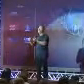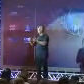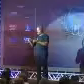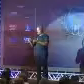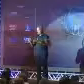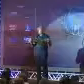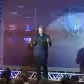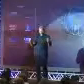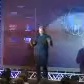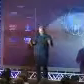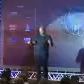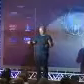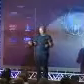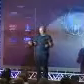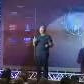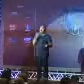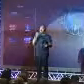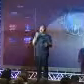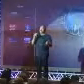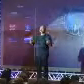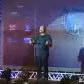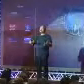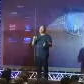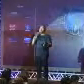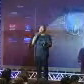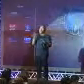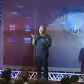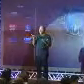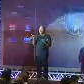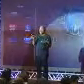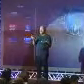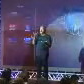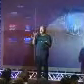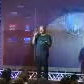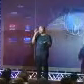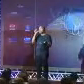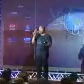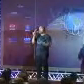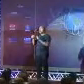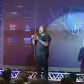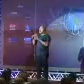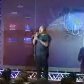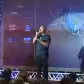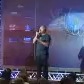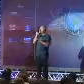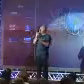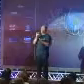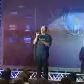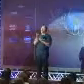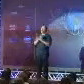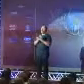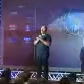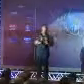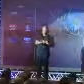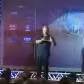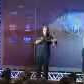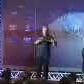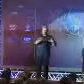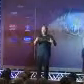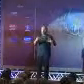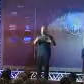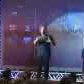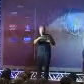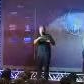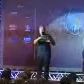If you're interested in computer security, there are at least 2 different security models that are used in